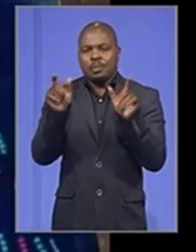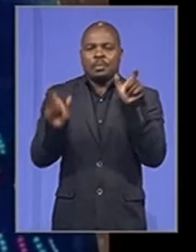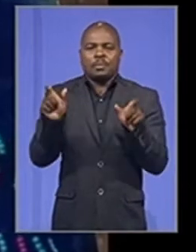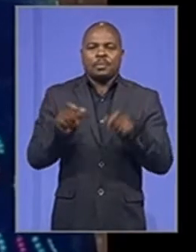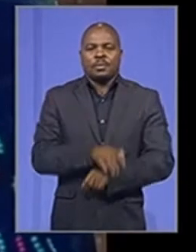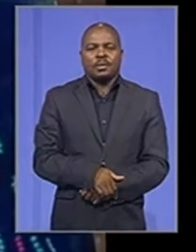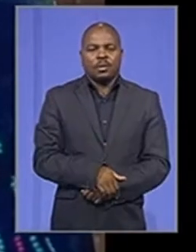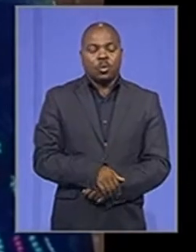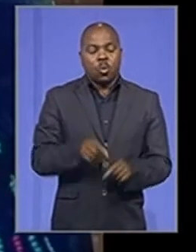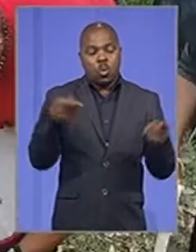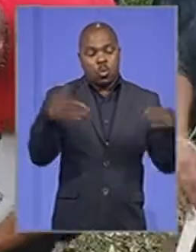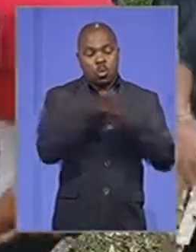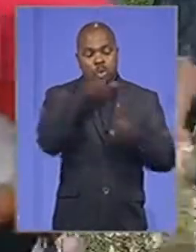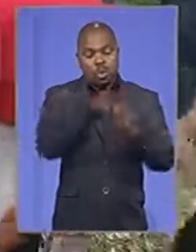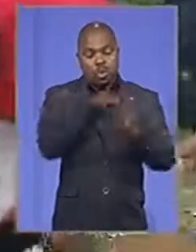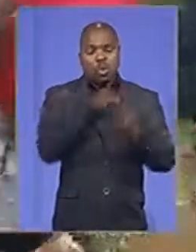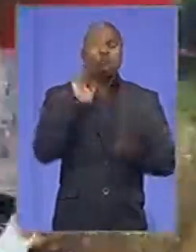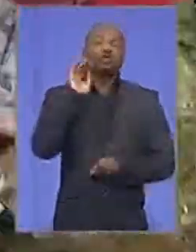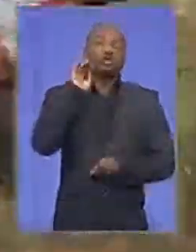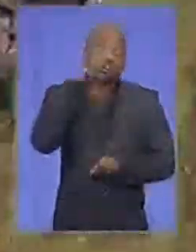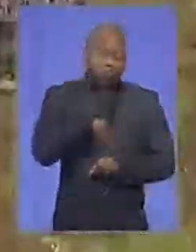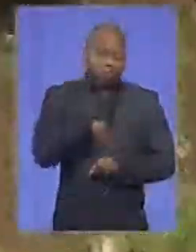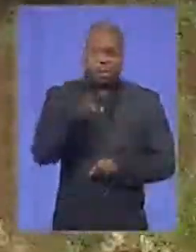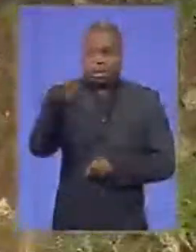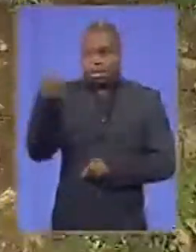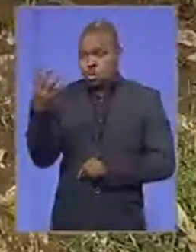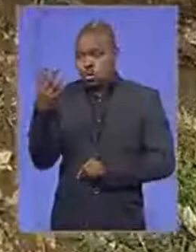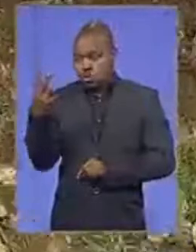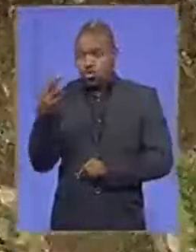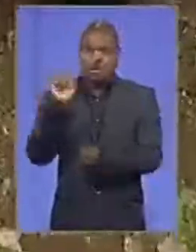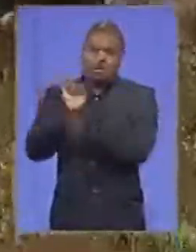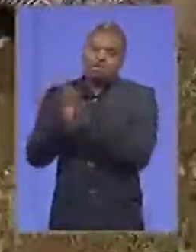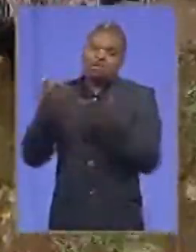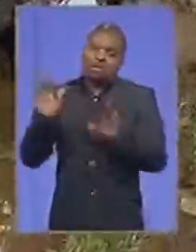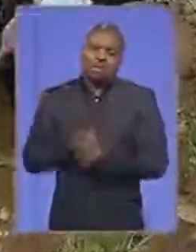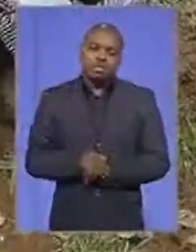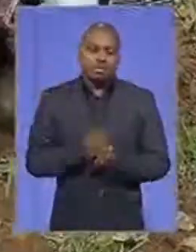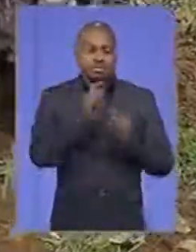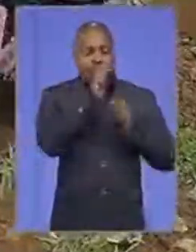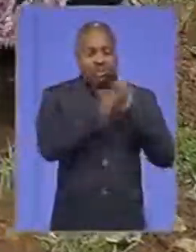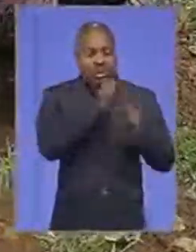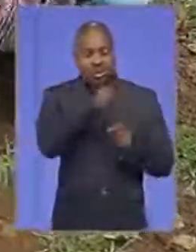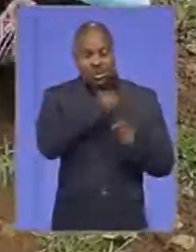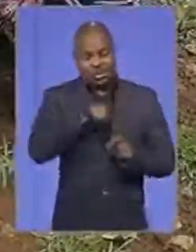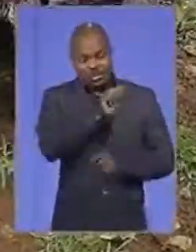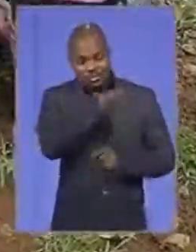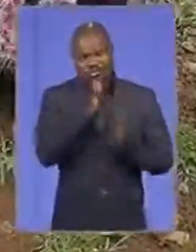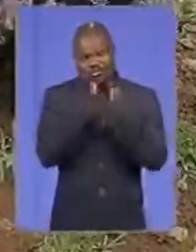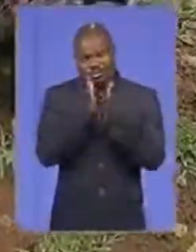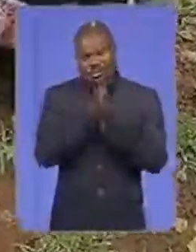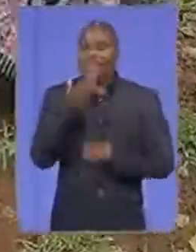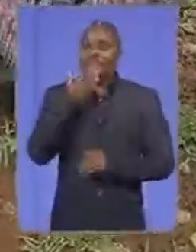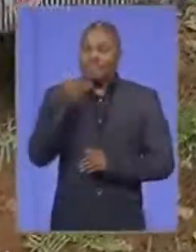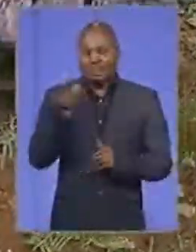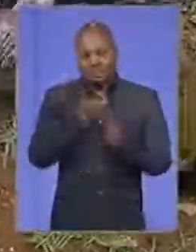O tlo bolokwa go sasa go swerwe ba gona la babedi. Dingaka tša setšo di ipiletša gore